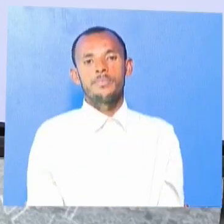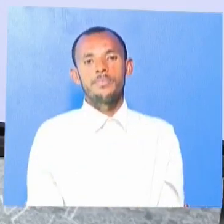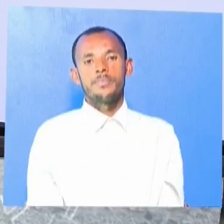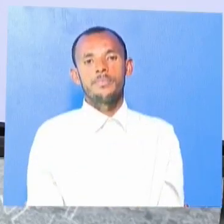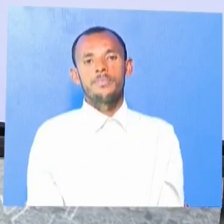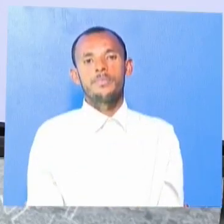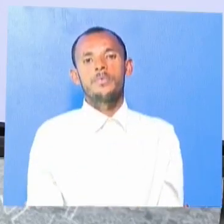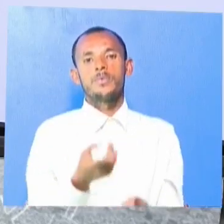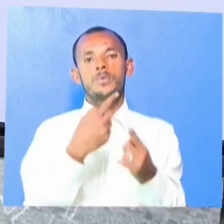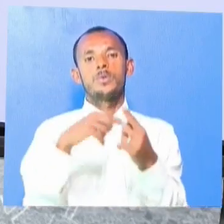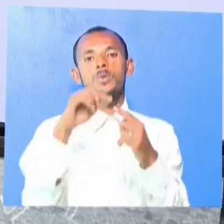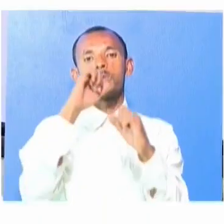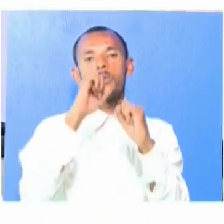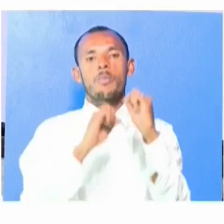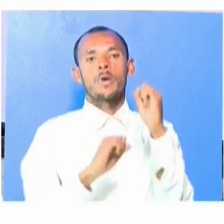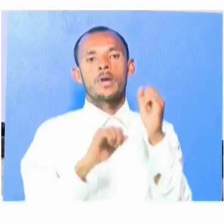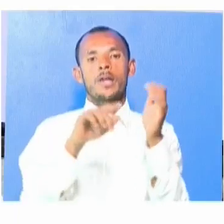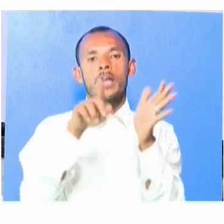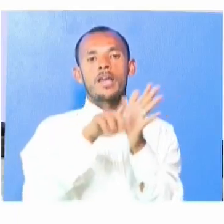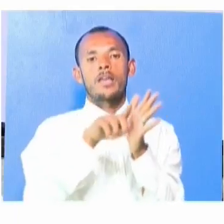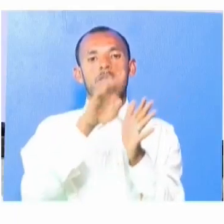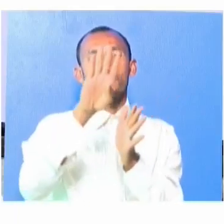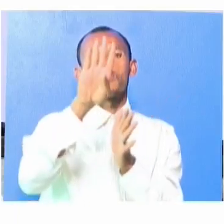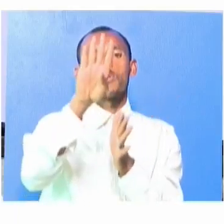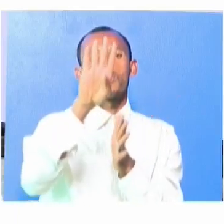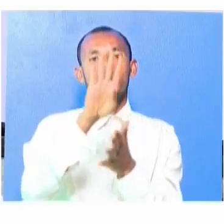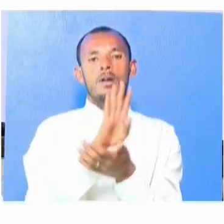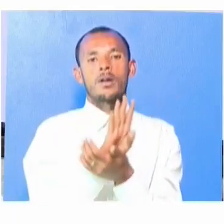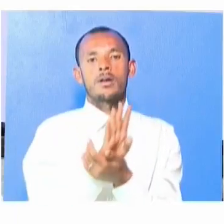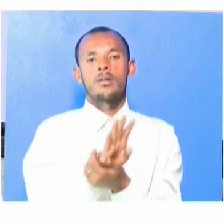To compare minus 4